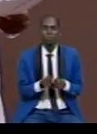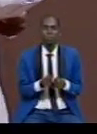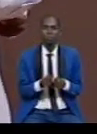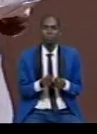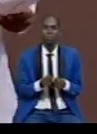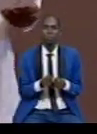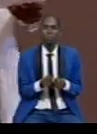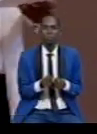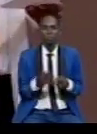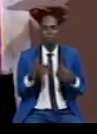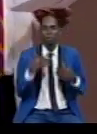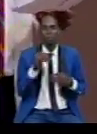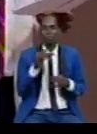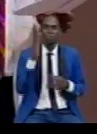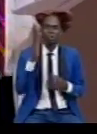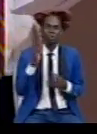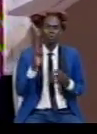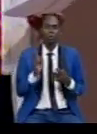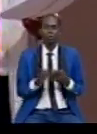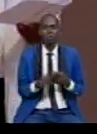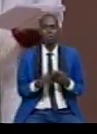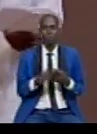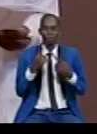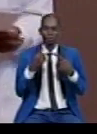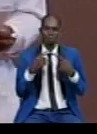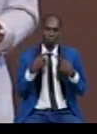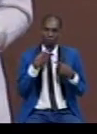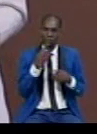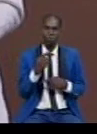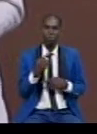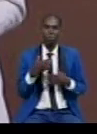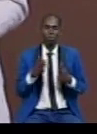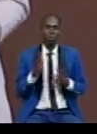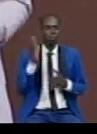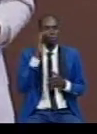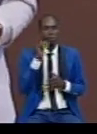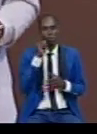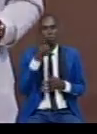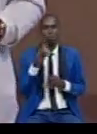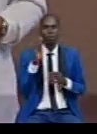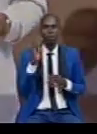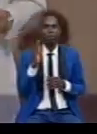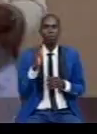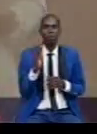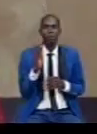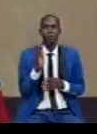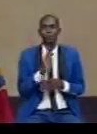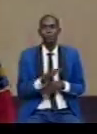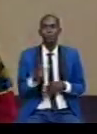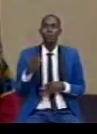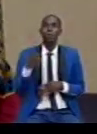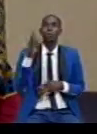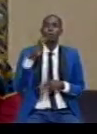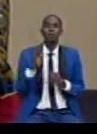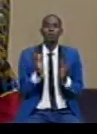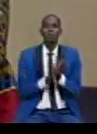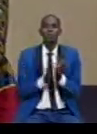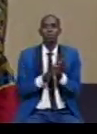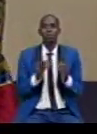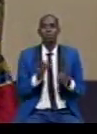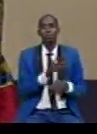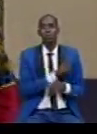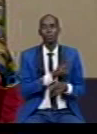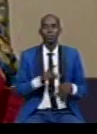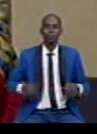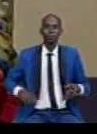She has a testimony to give. Let's hear her testimony. Children of God, praise the Lord.